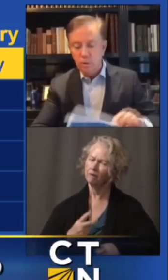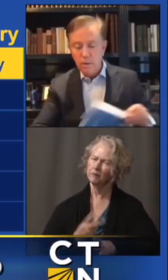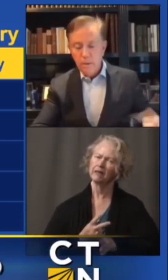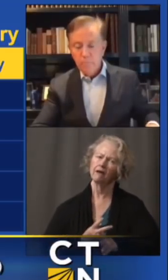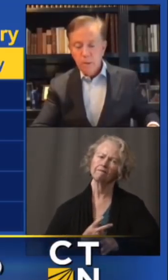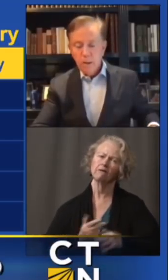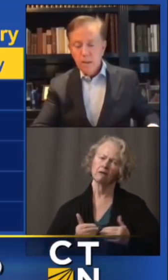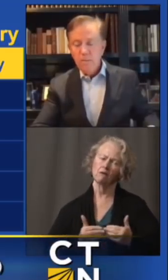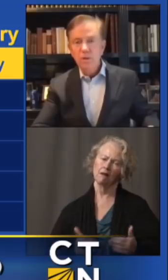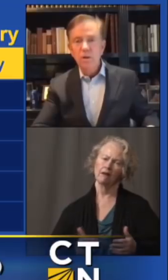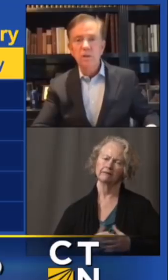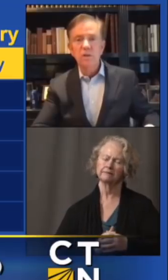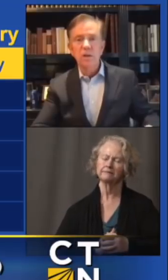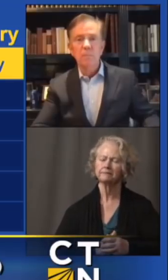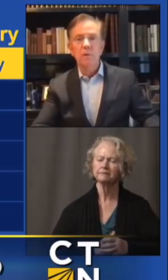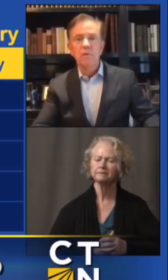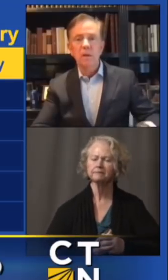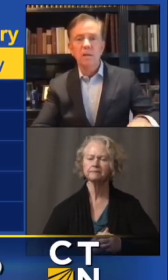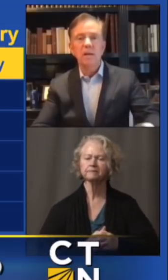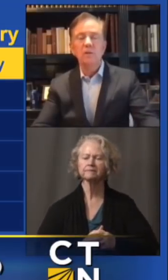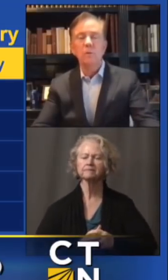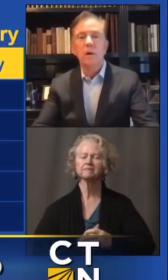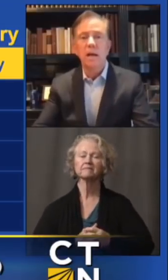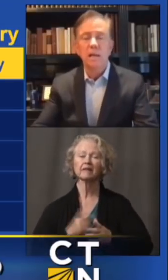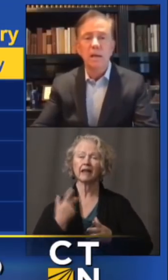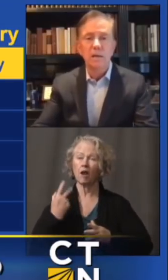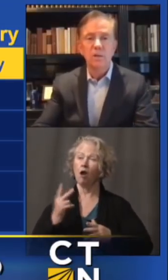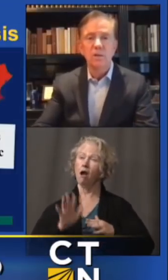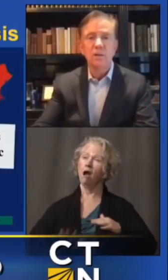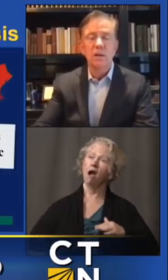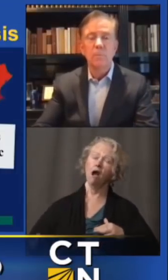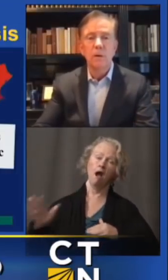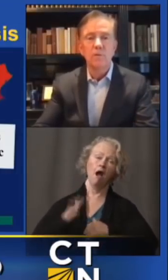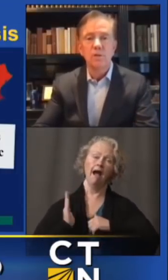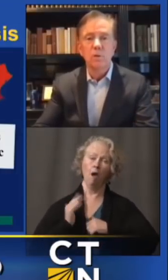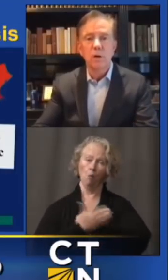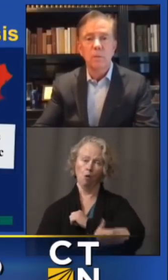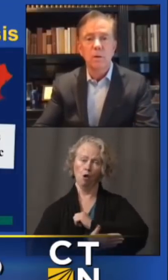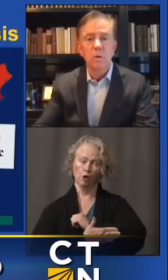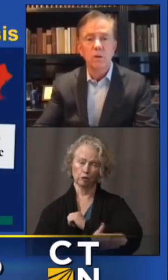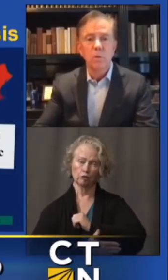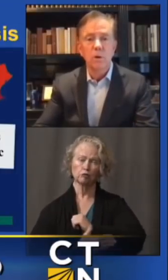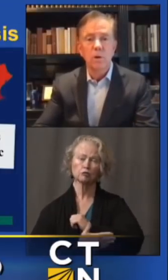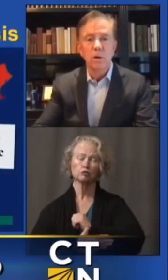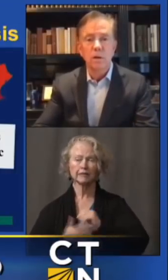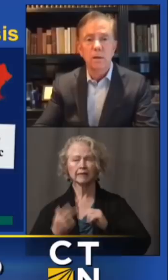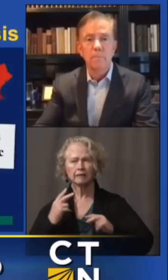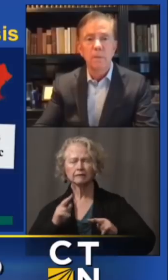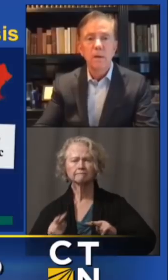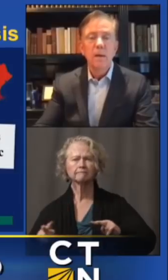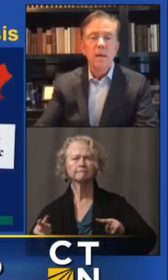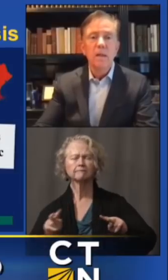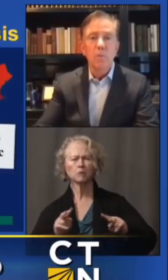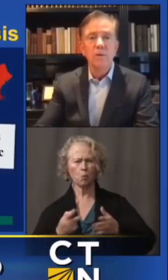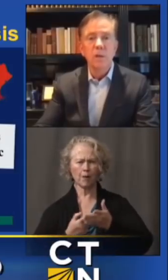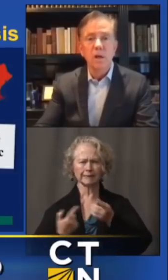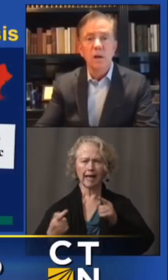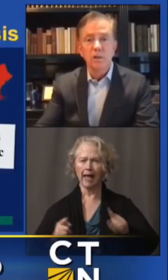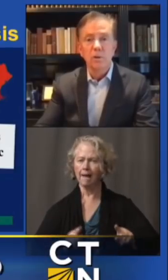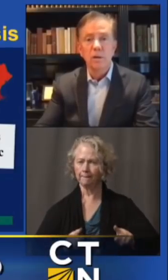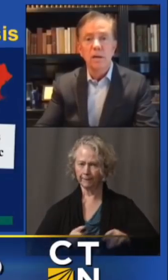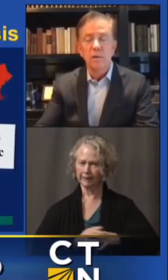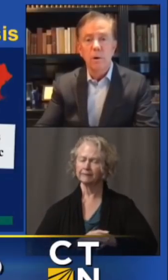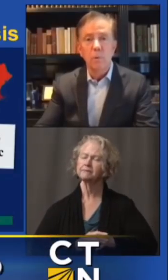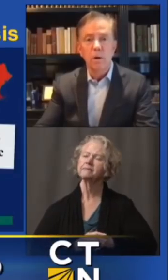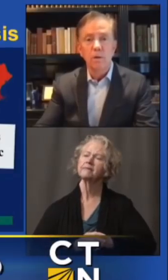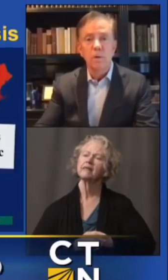forward. Let me show you just a couple of the nationwide headlines because they tell a bit of a story about what's going on in the rest of the